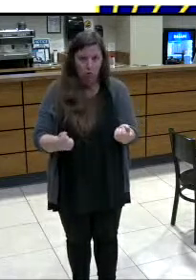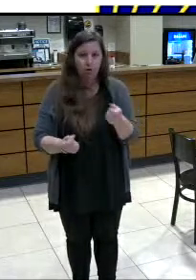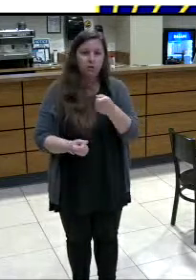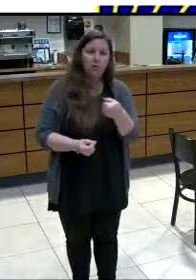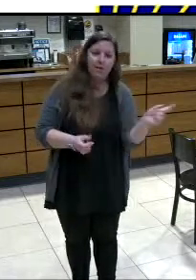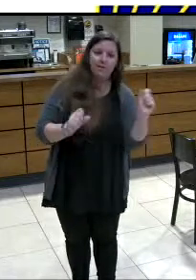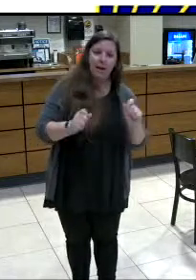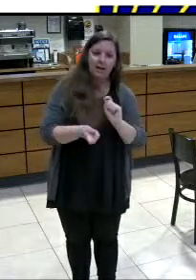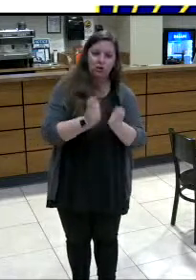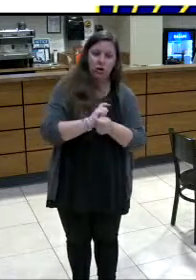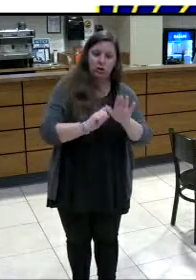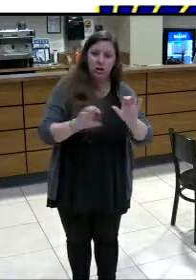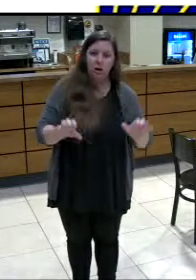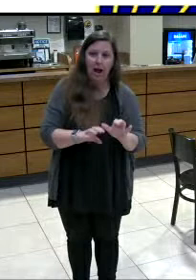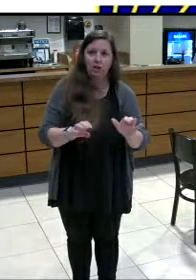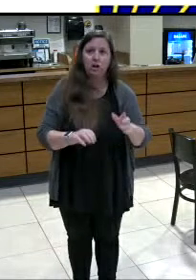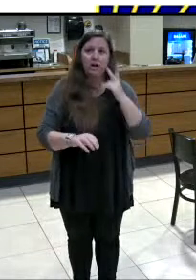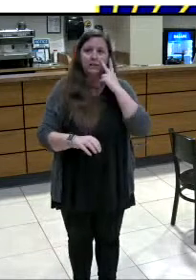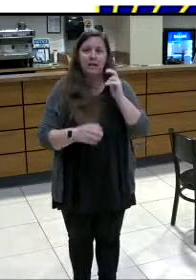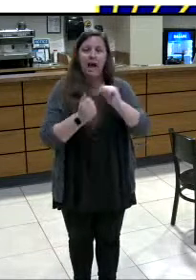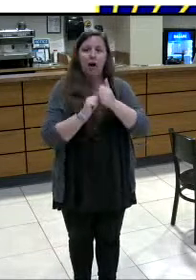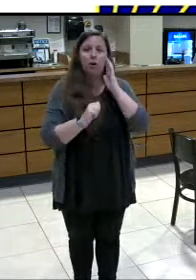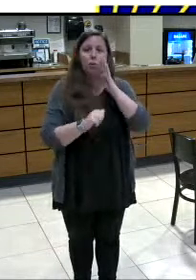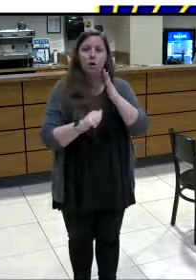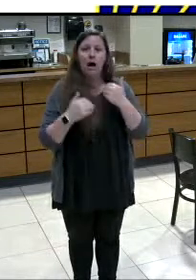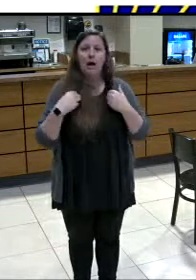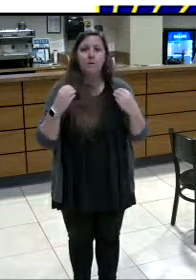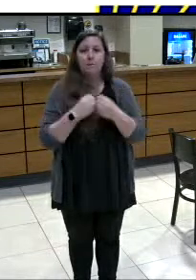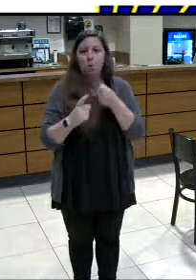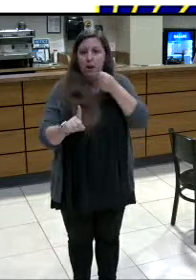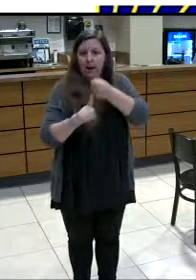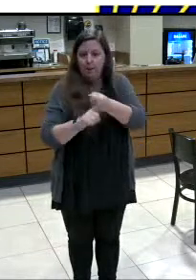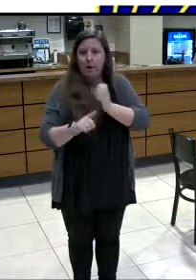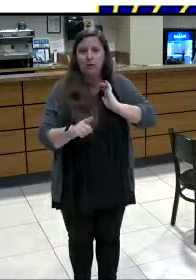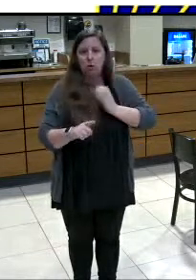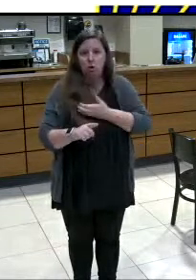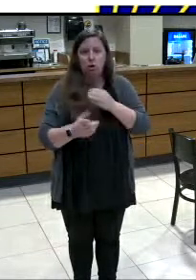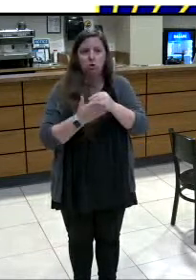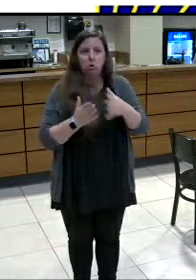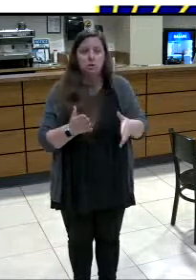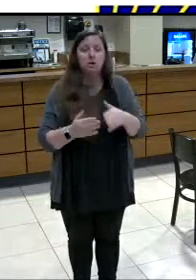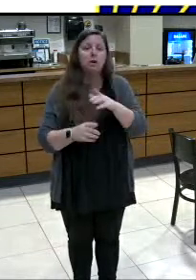impact on our students. We also are looking at having IRP, which is the